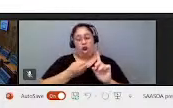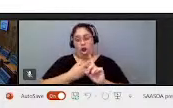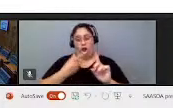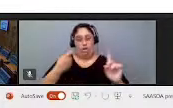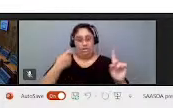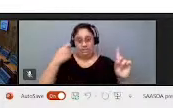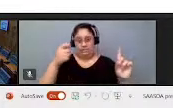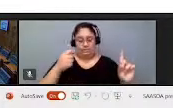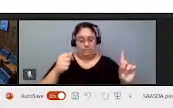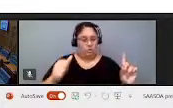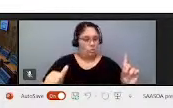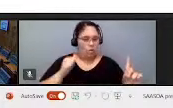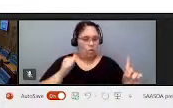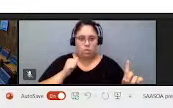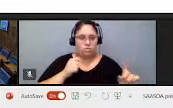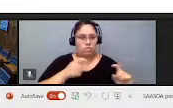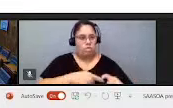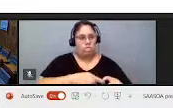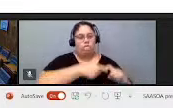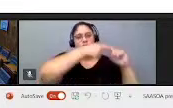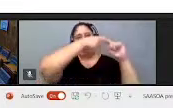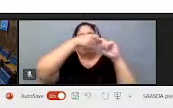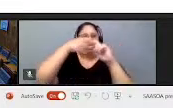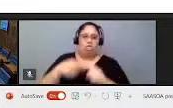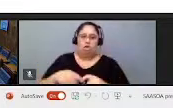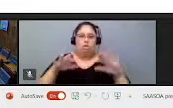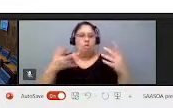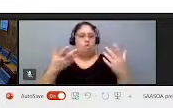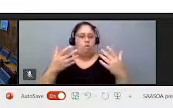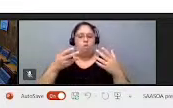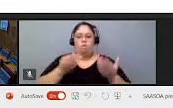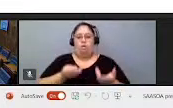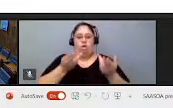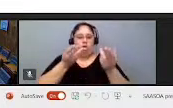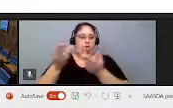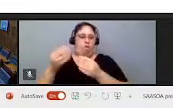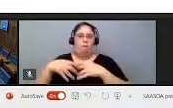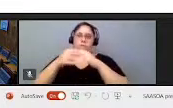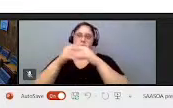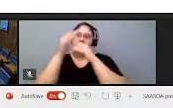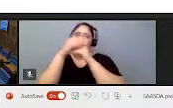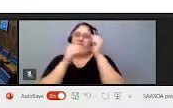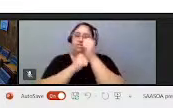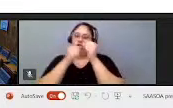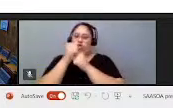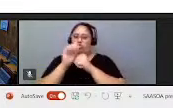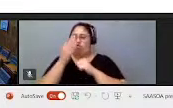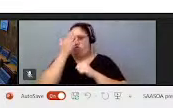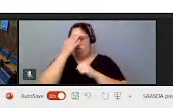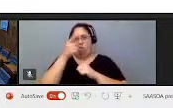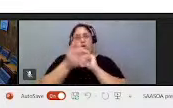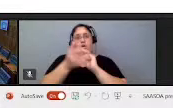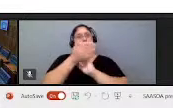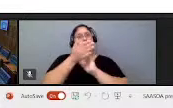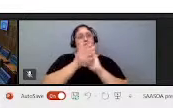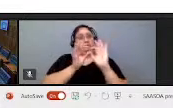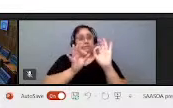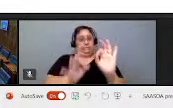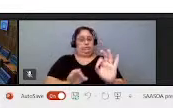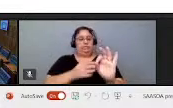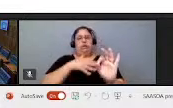money putting cranes Etc or infrastructure in there if they know they're not going to be able to operate